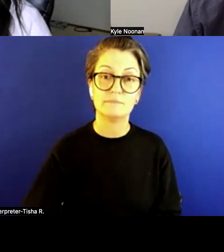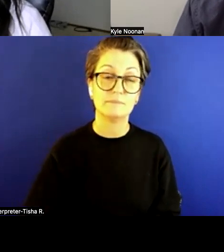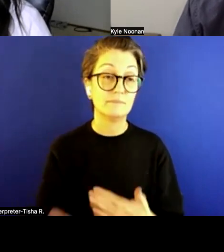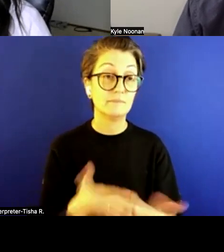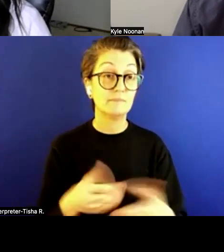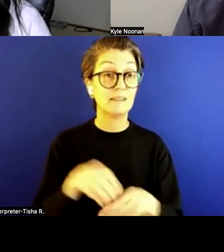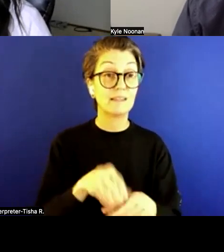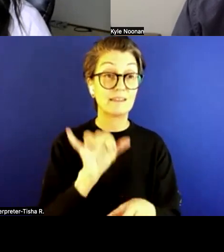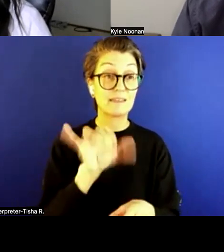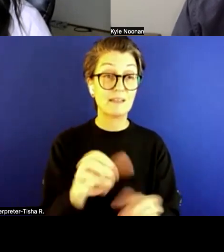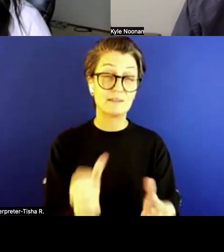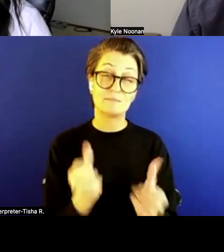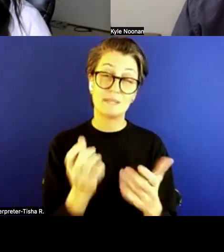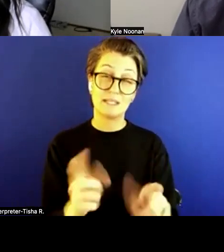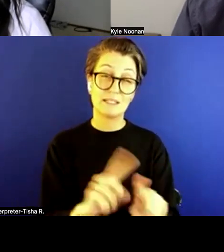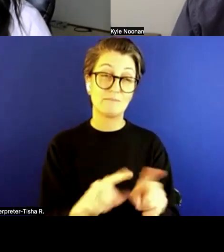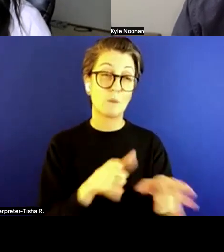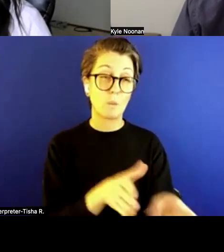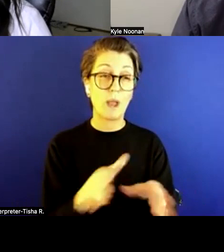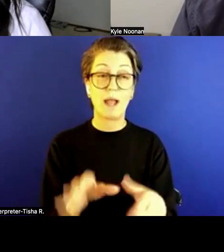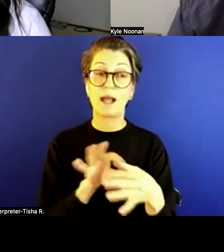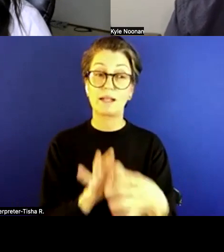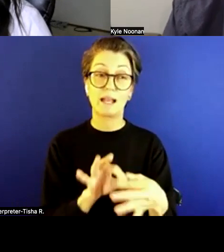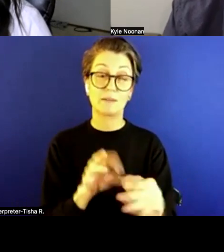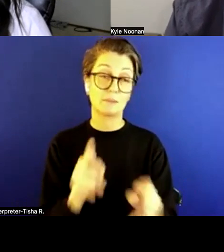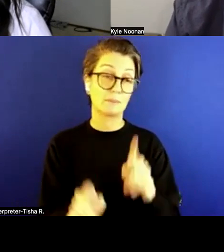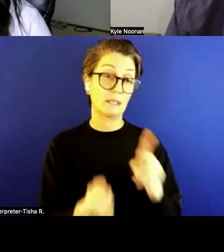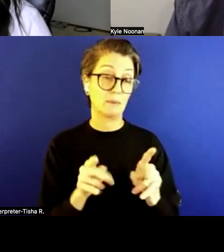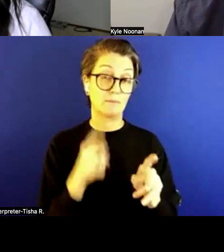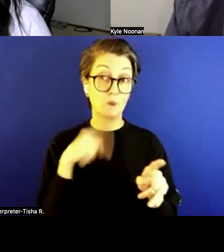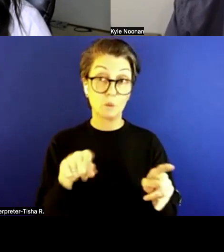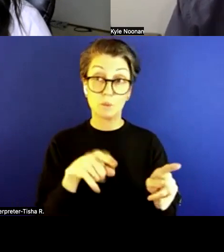connect with people and for you to find a place